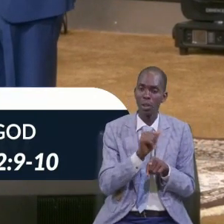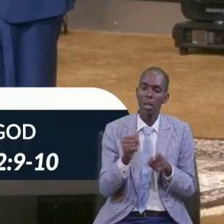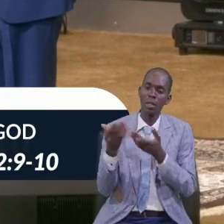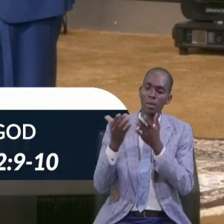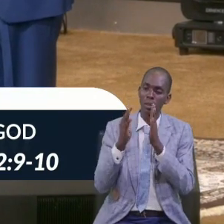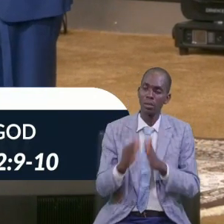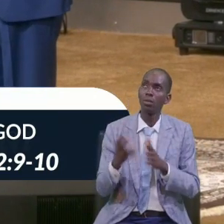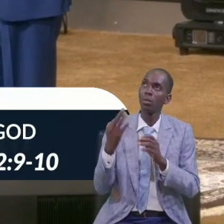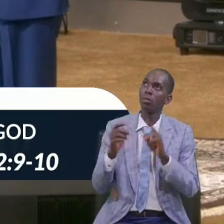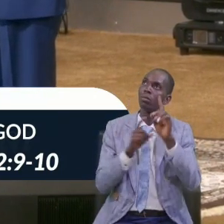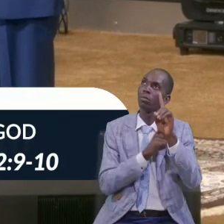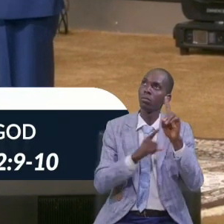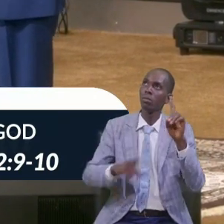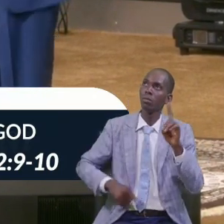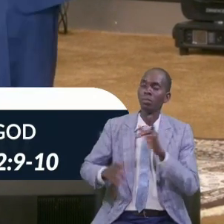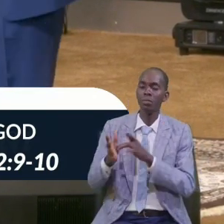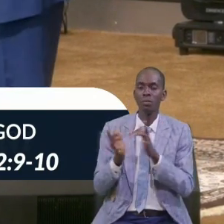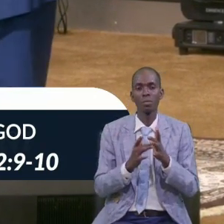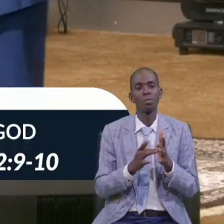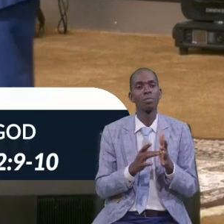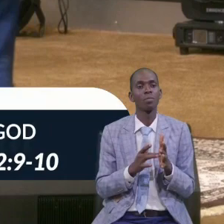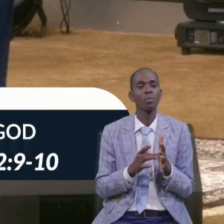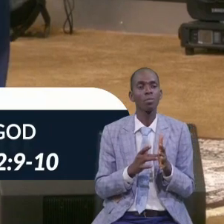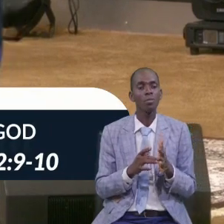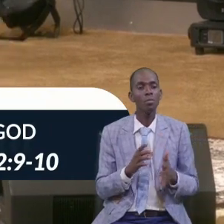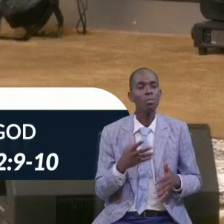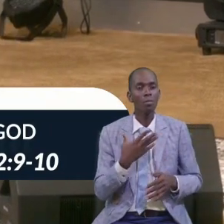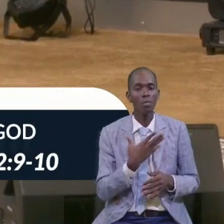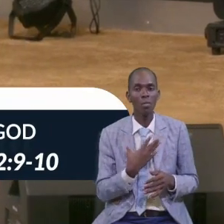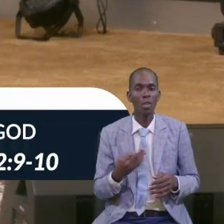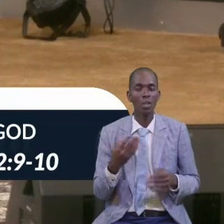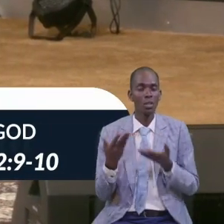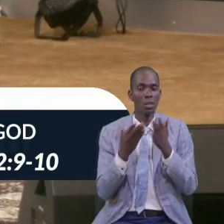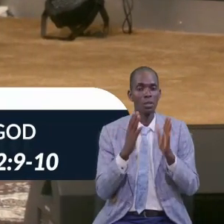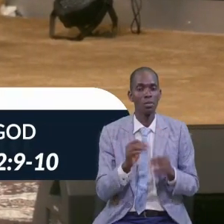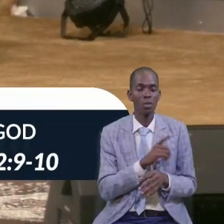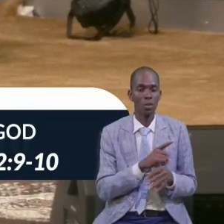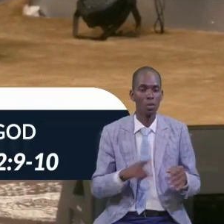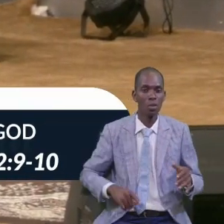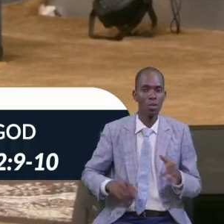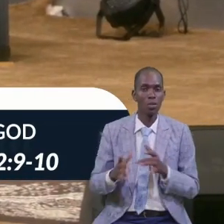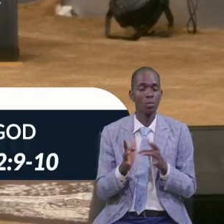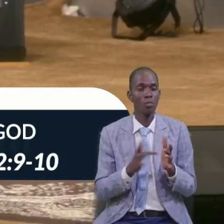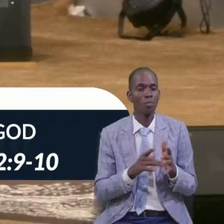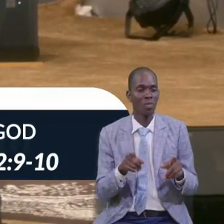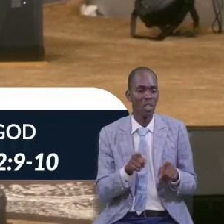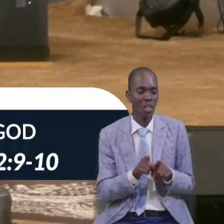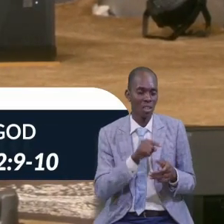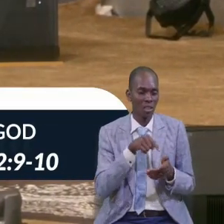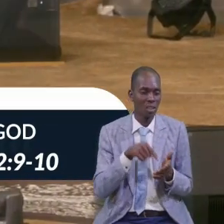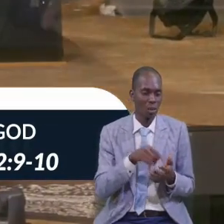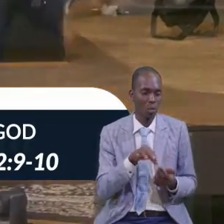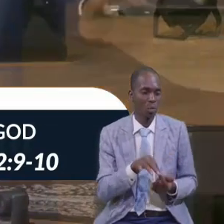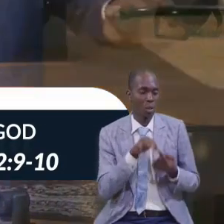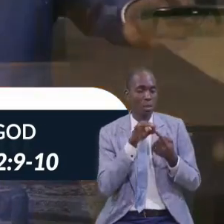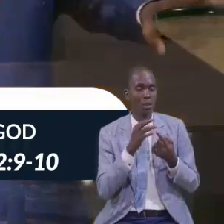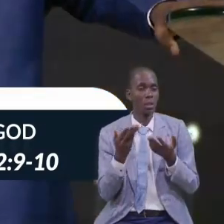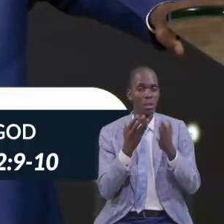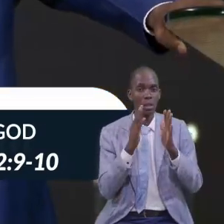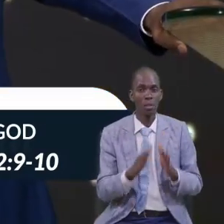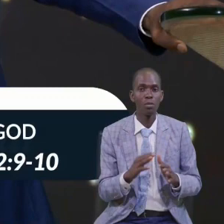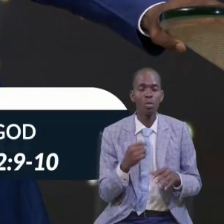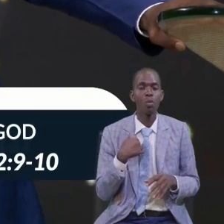the Lord Jesus. And a servant of the Lord, like this particular servant, will look at